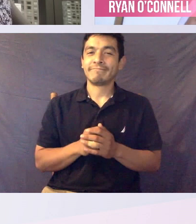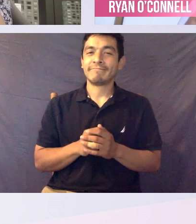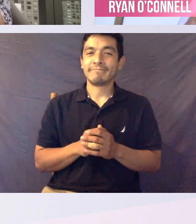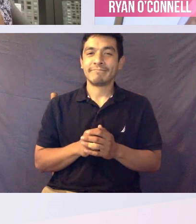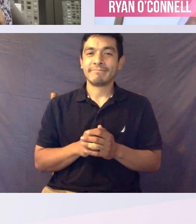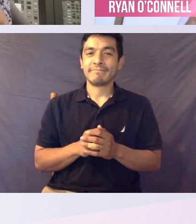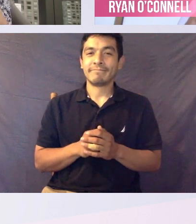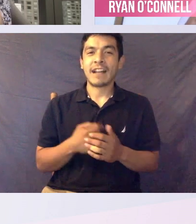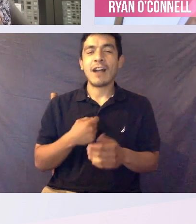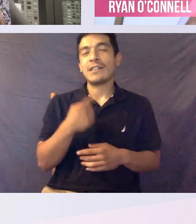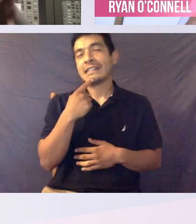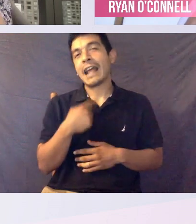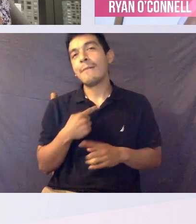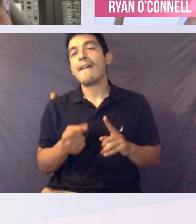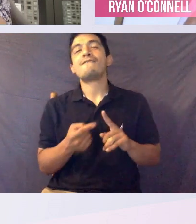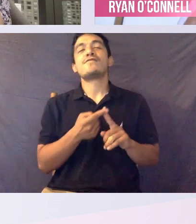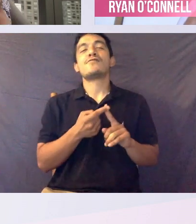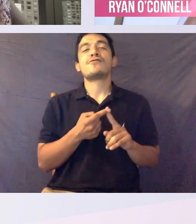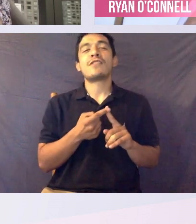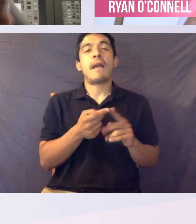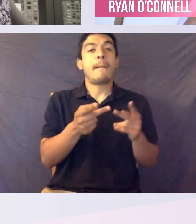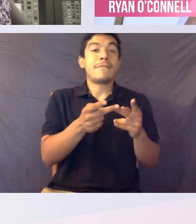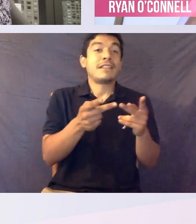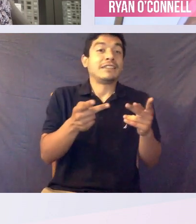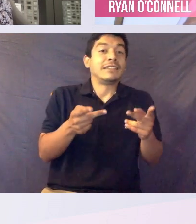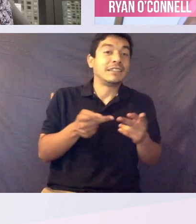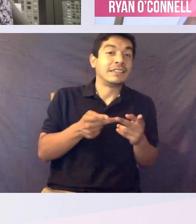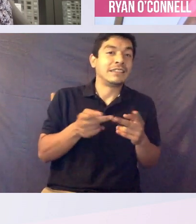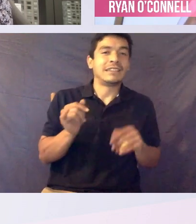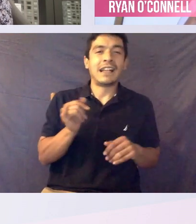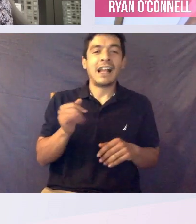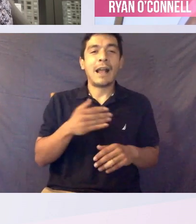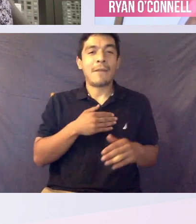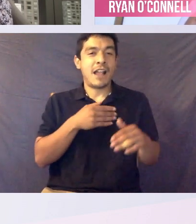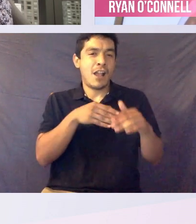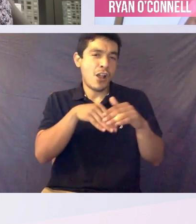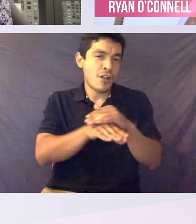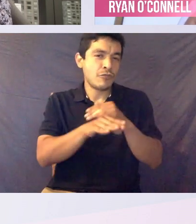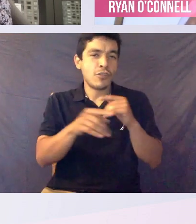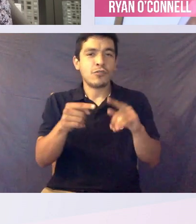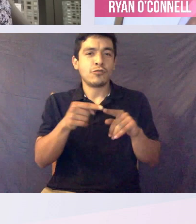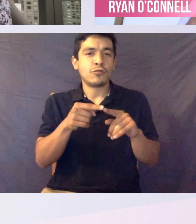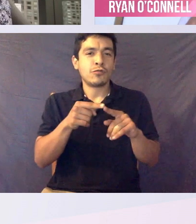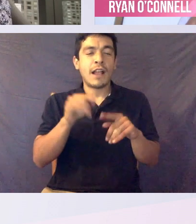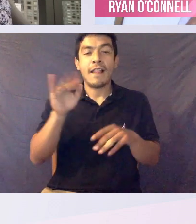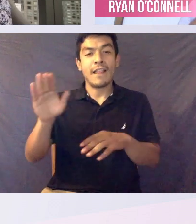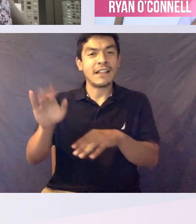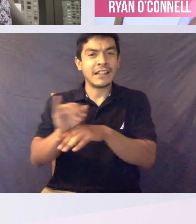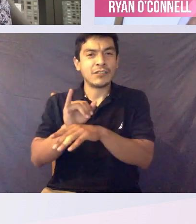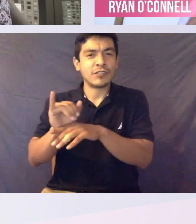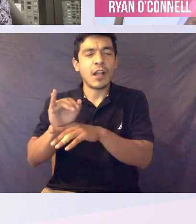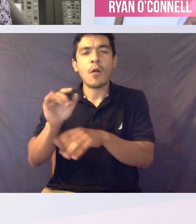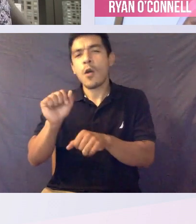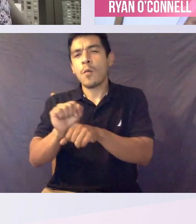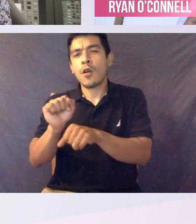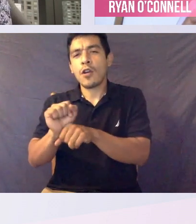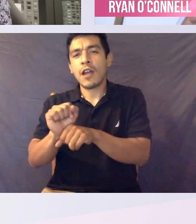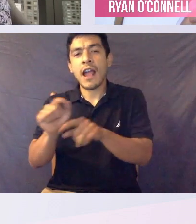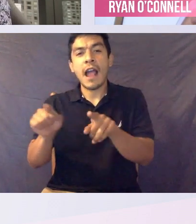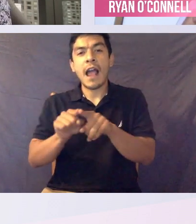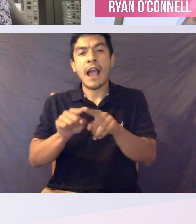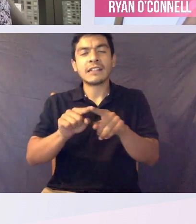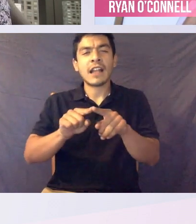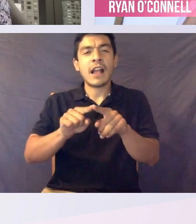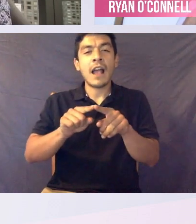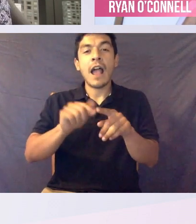I would say my first like position that was my like entree to the industry was working as a research assistant